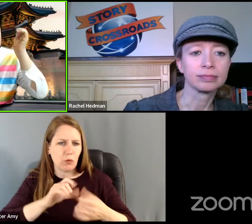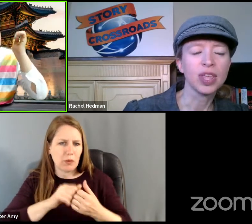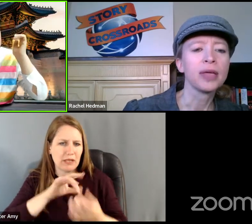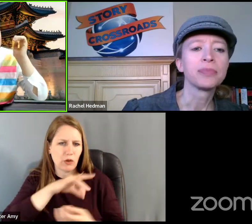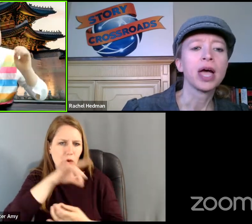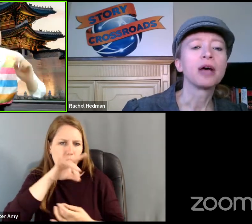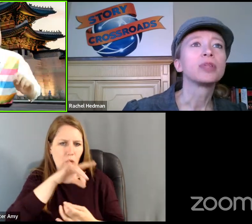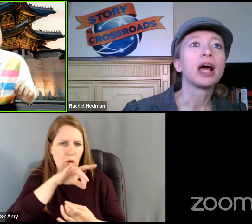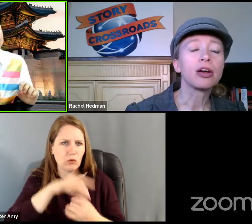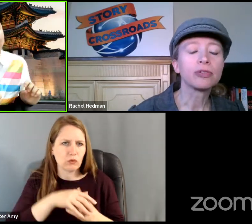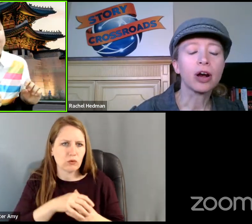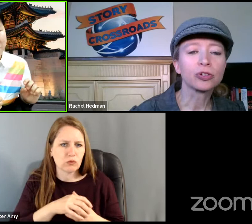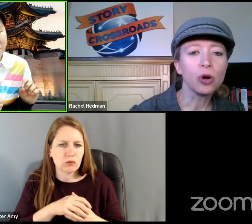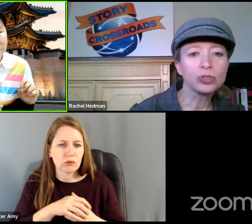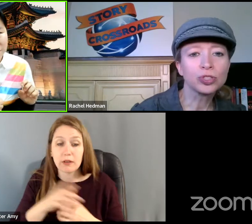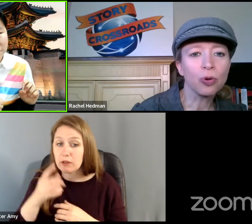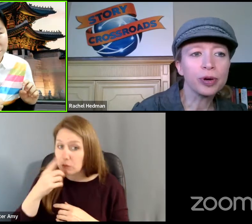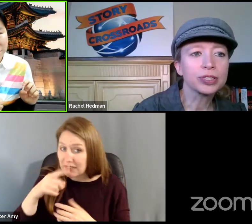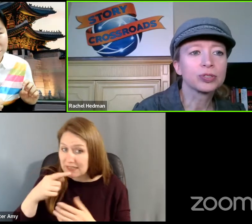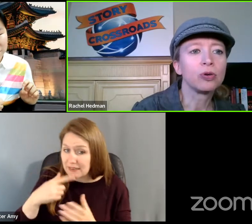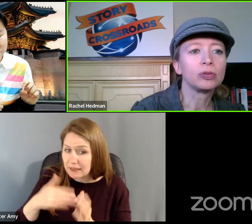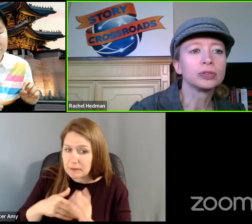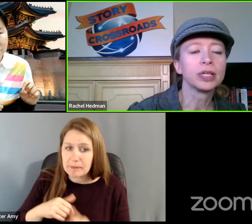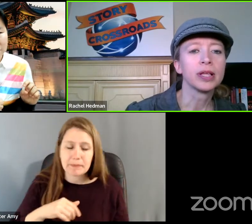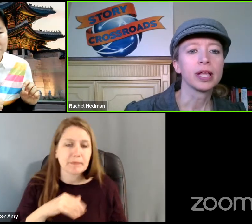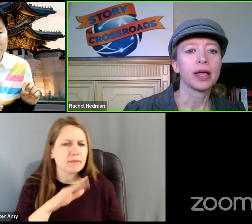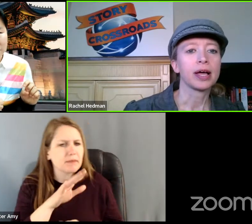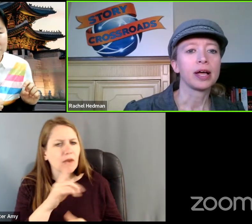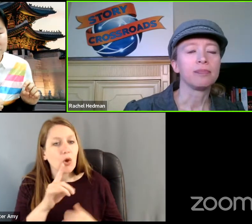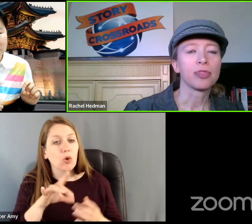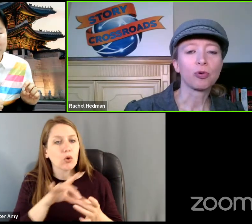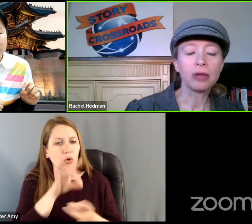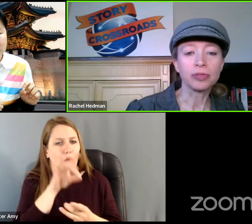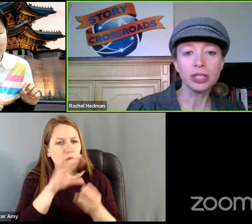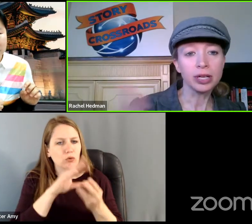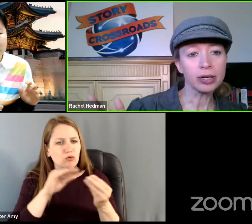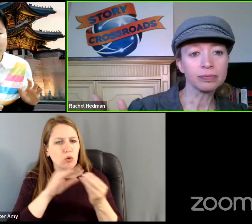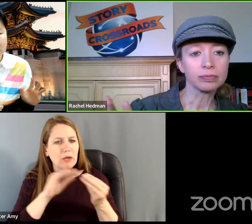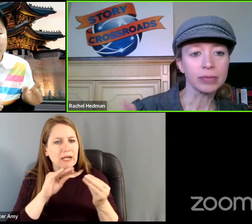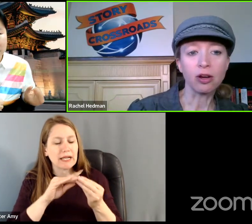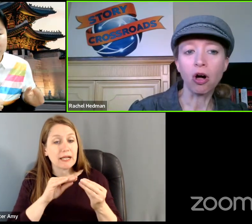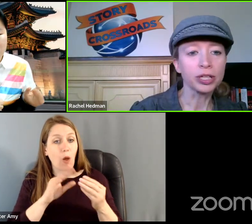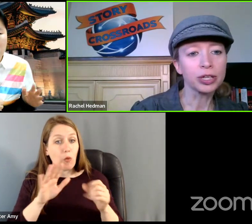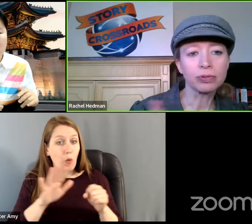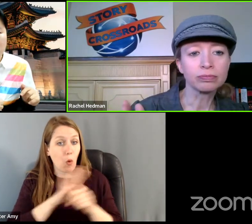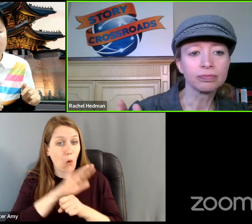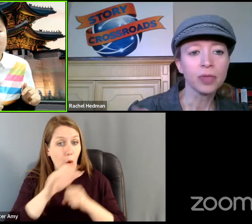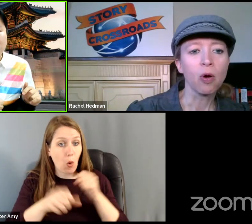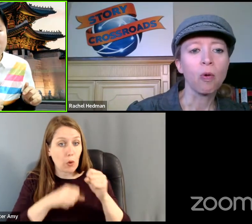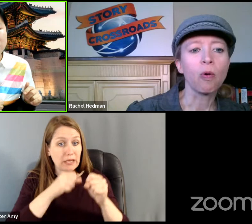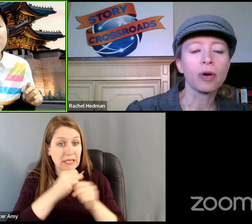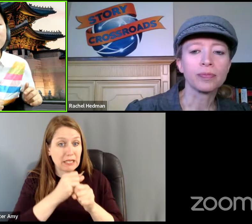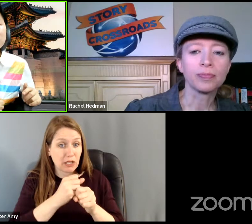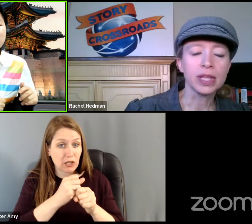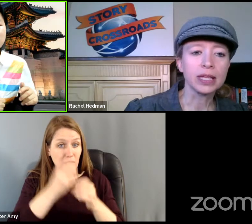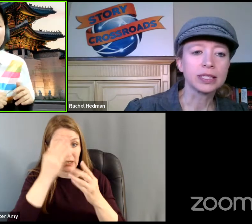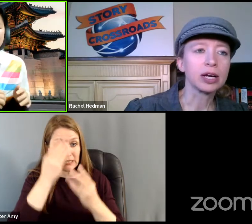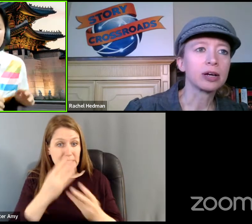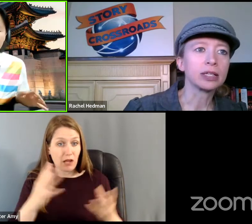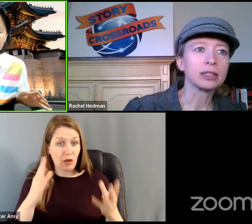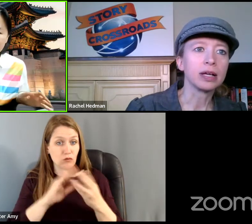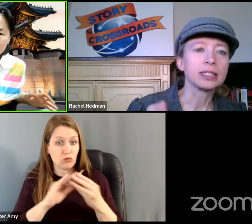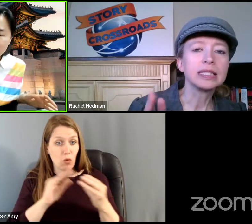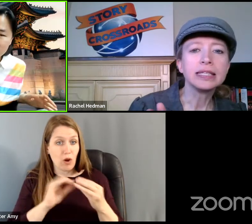Pardon? Are ghost stories told throughout the year, like all year, or